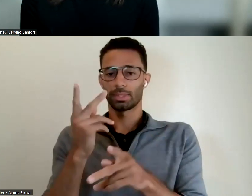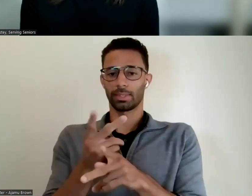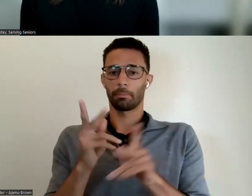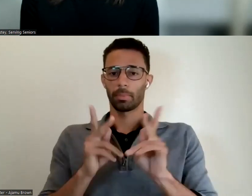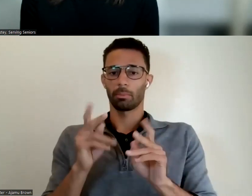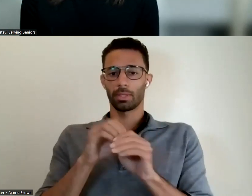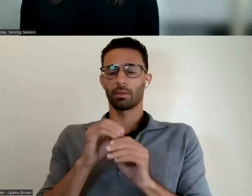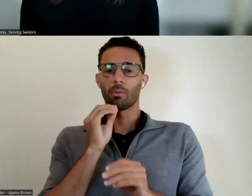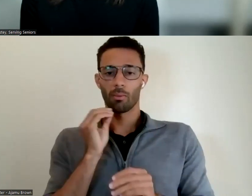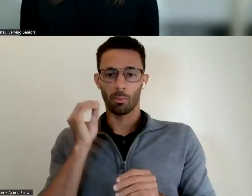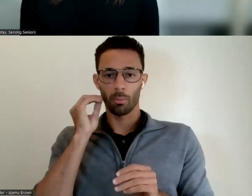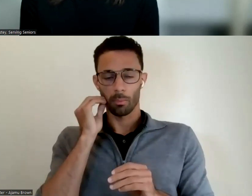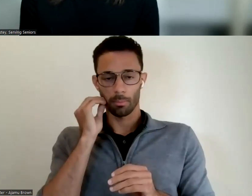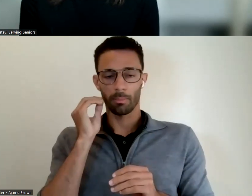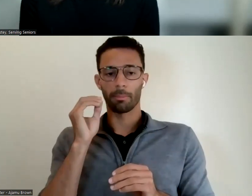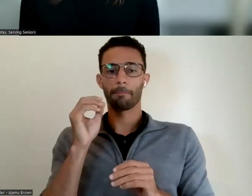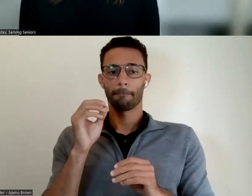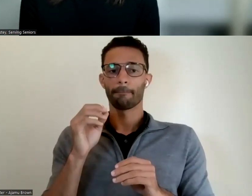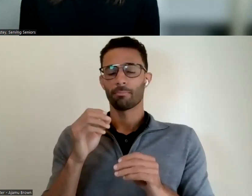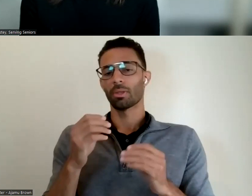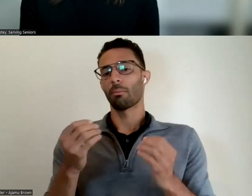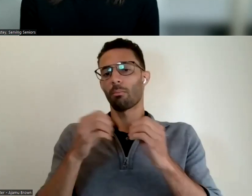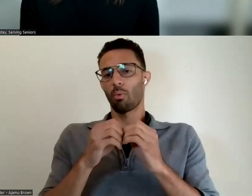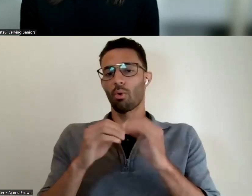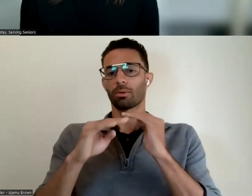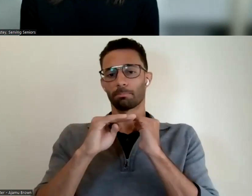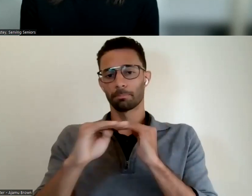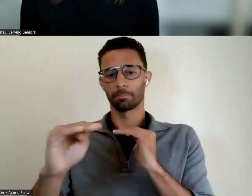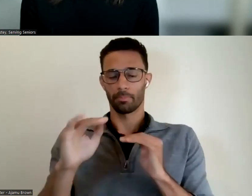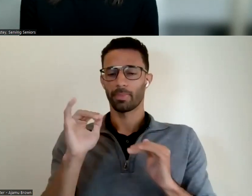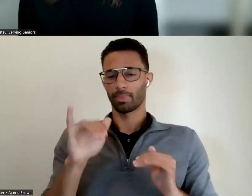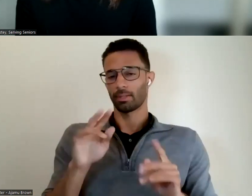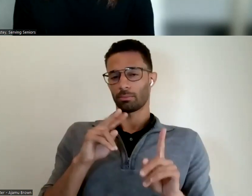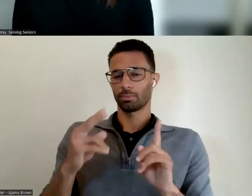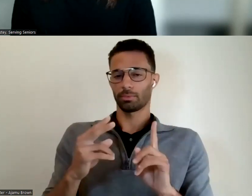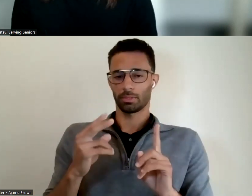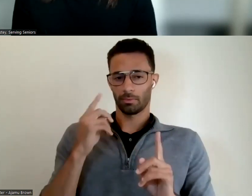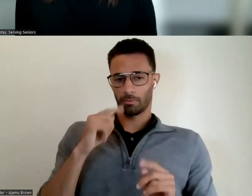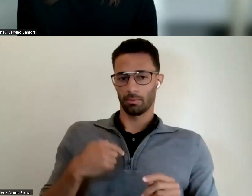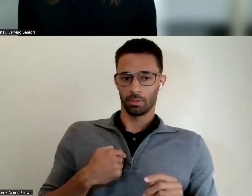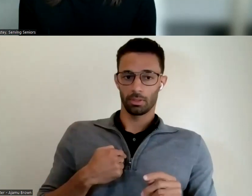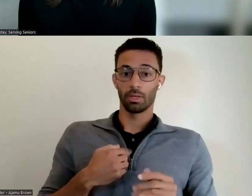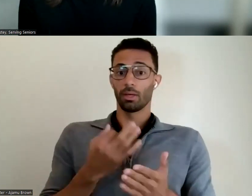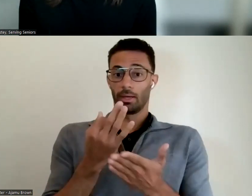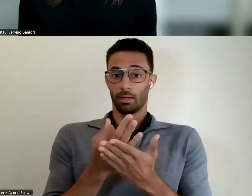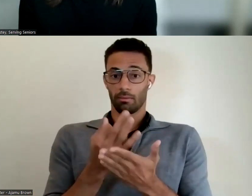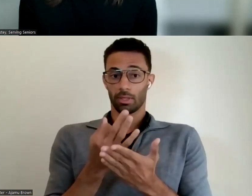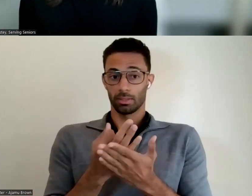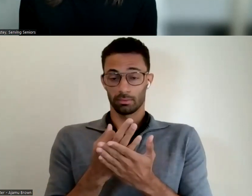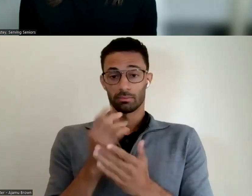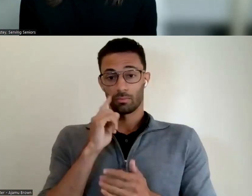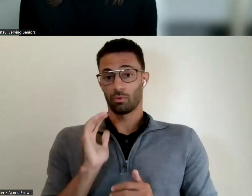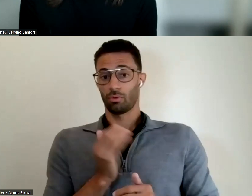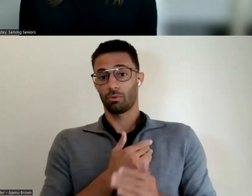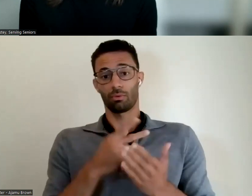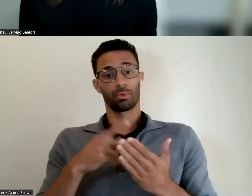greater sustainability. So that's kind of the perspective that I have for that. The funding, as I mentioned, for our programs,